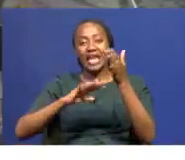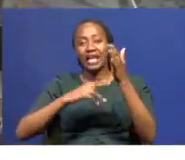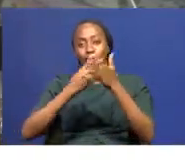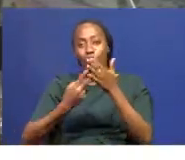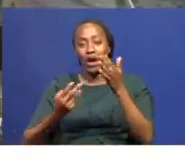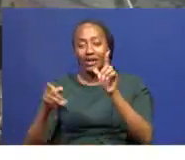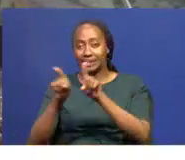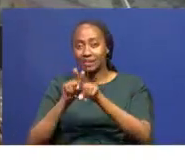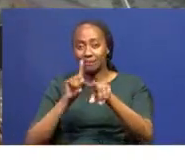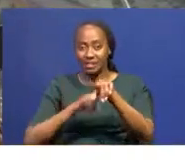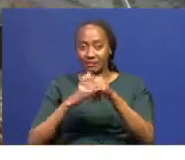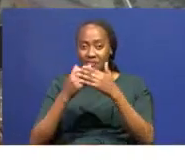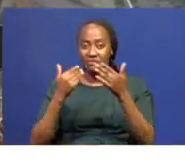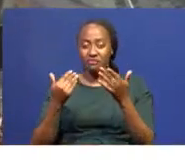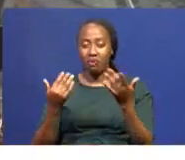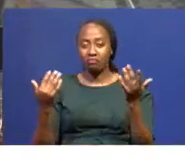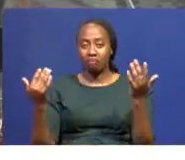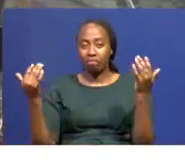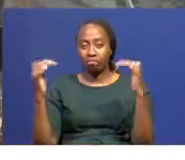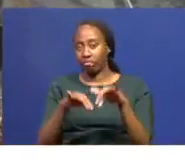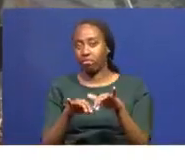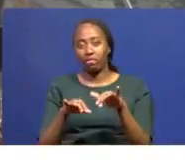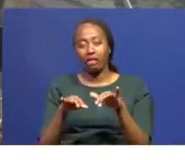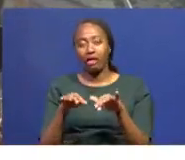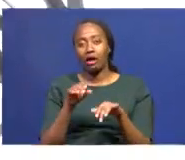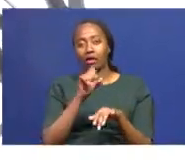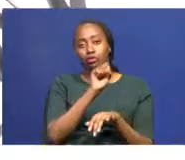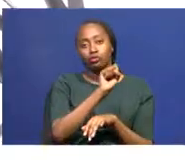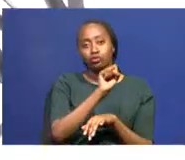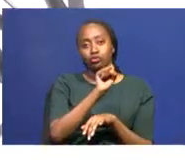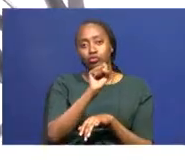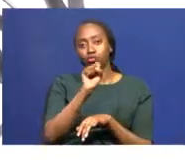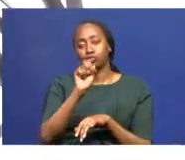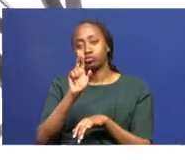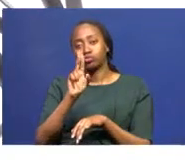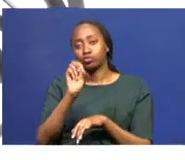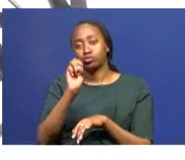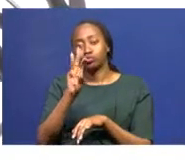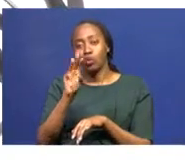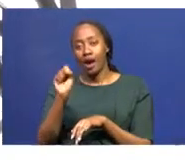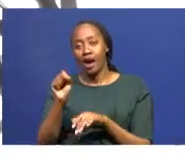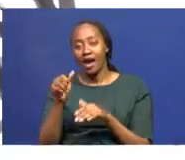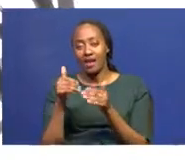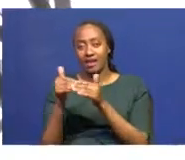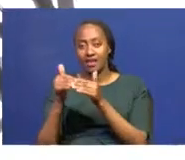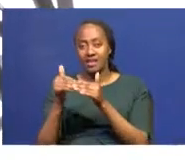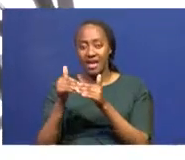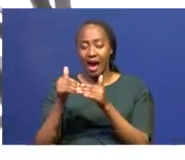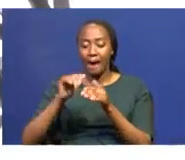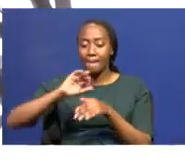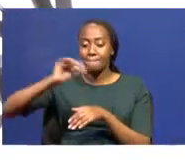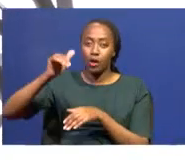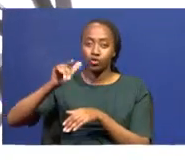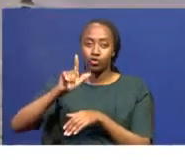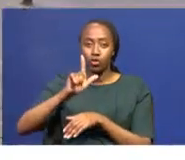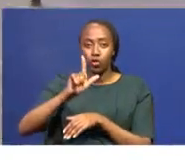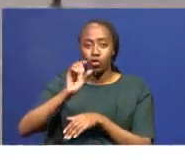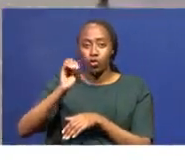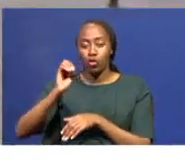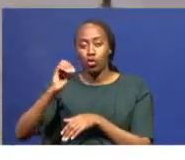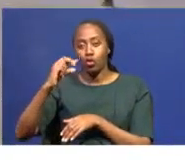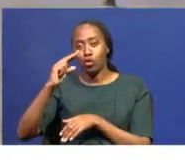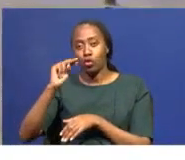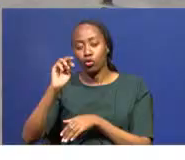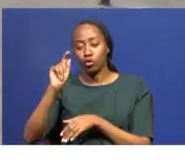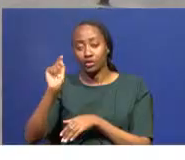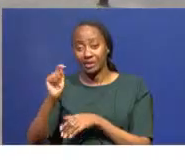pointing to the collapse of transmission towers along the Loiyangalani-Suswa line near Longonot. The damage forced the Kenya Electricity